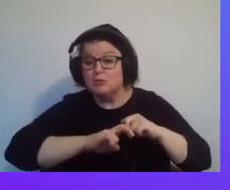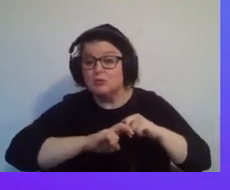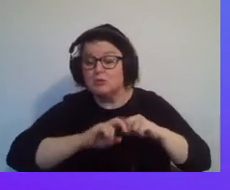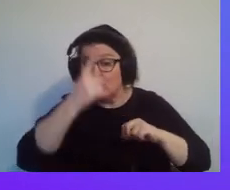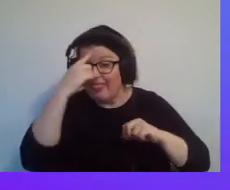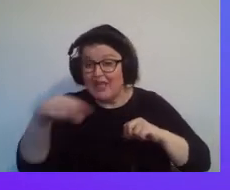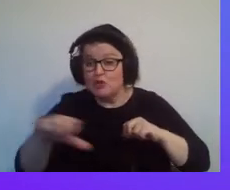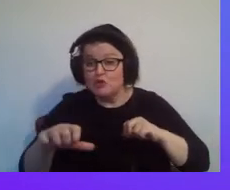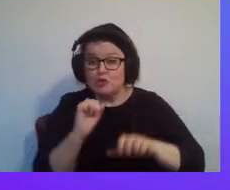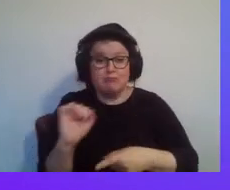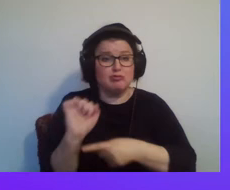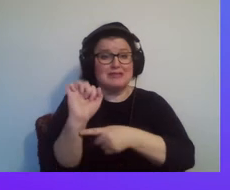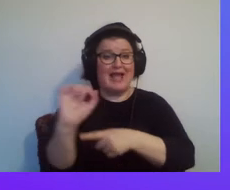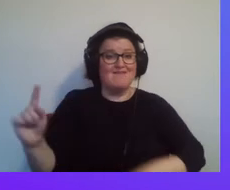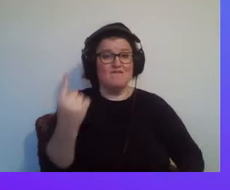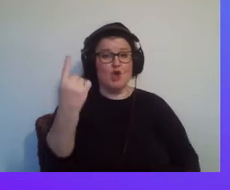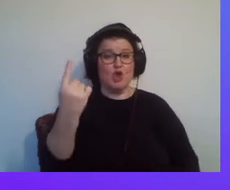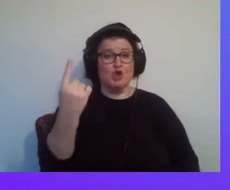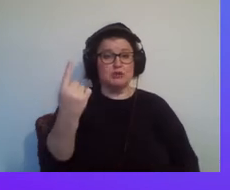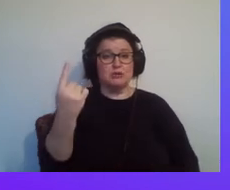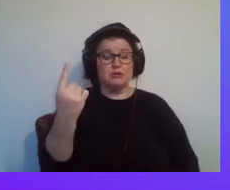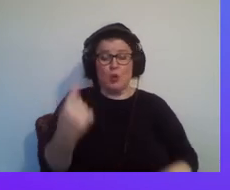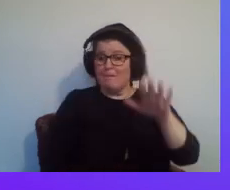protected first, or at least in a priority